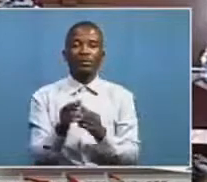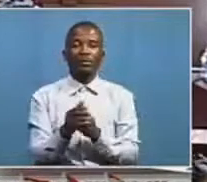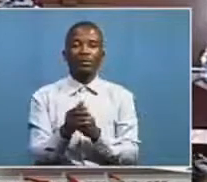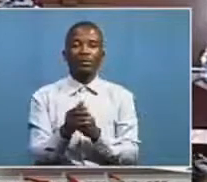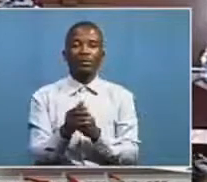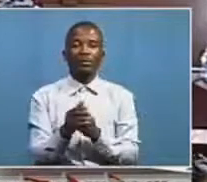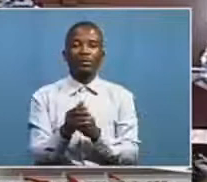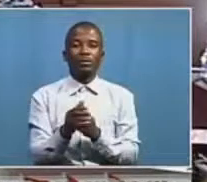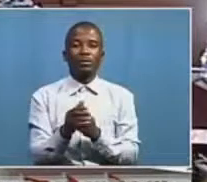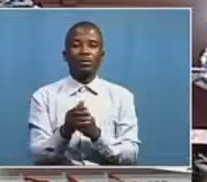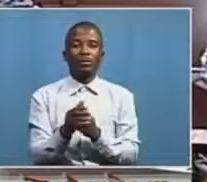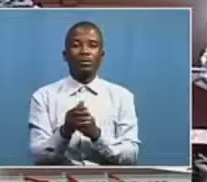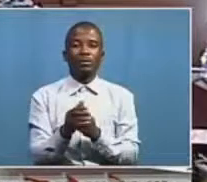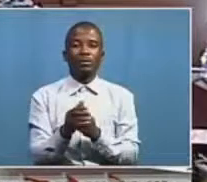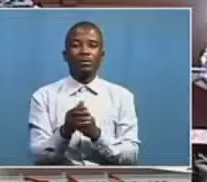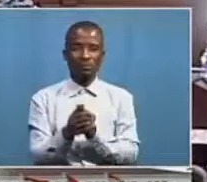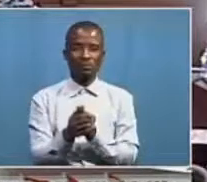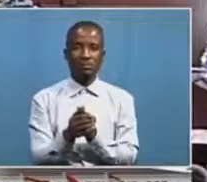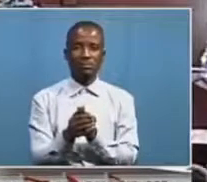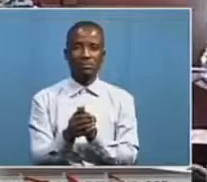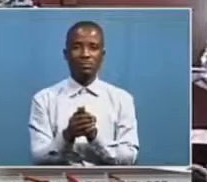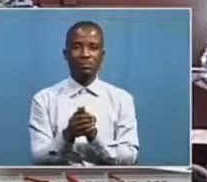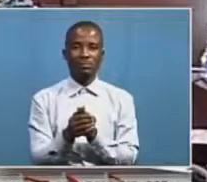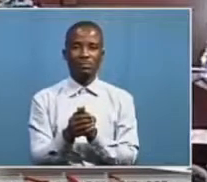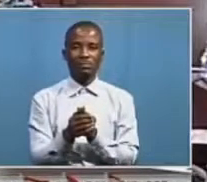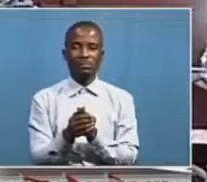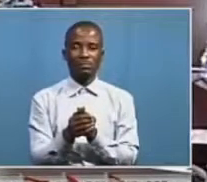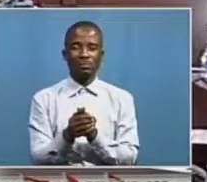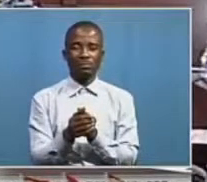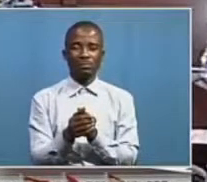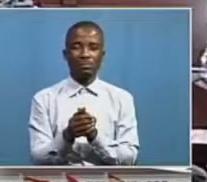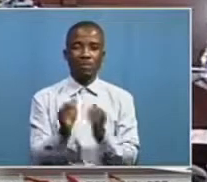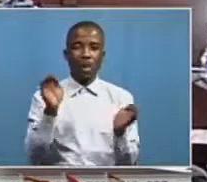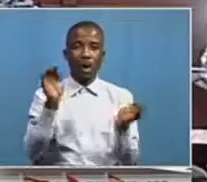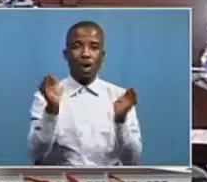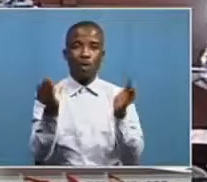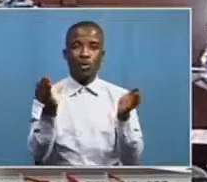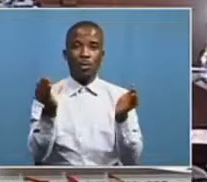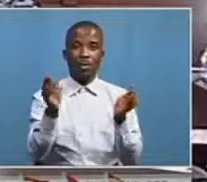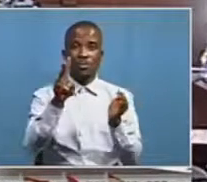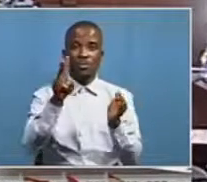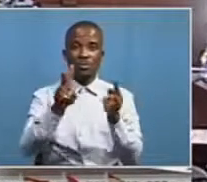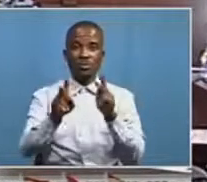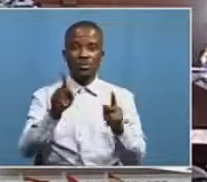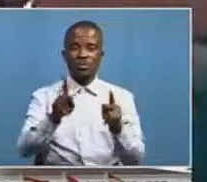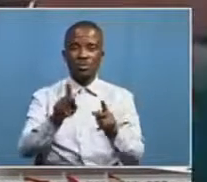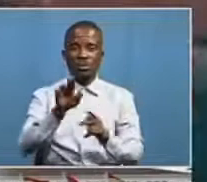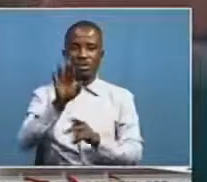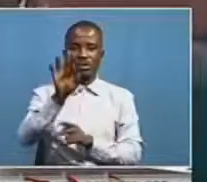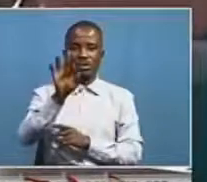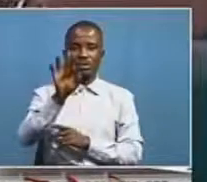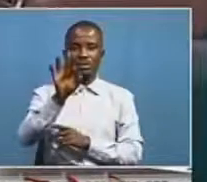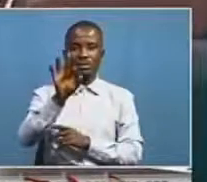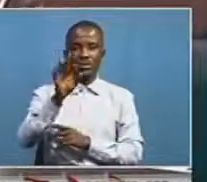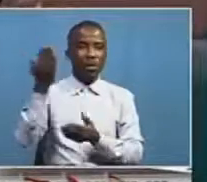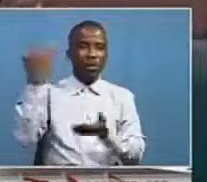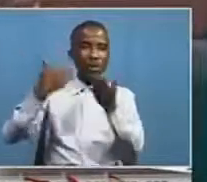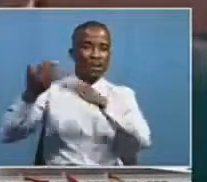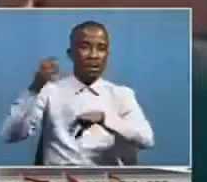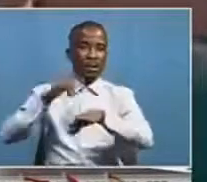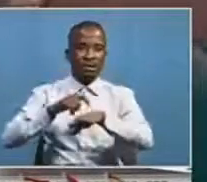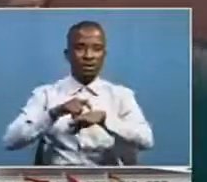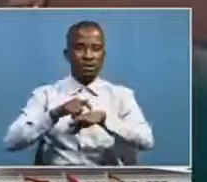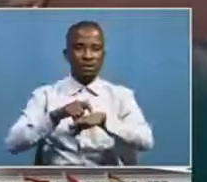Denny in the case of Morgan versus Simpson, 1975, 1 Queen's Bench 151, which was cited by